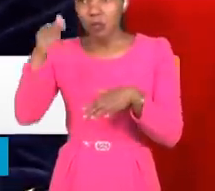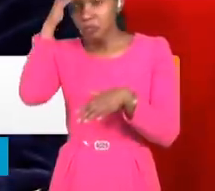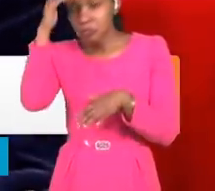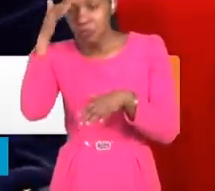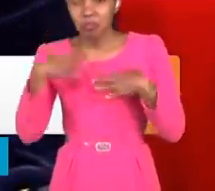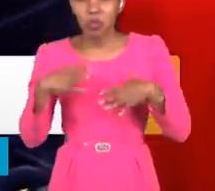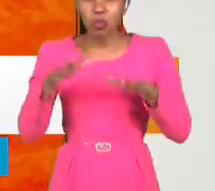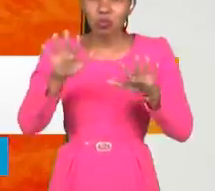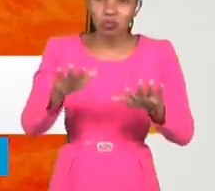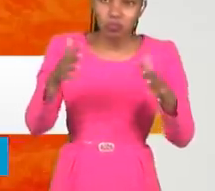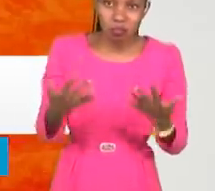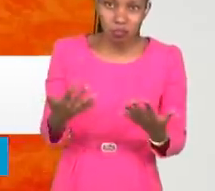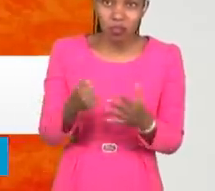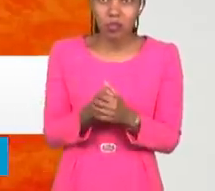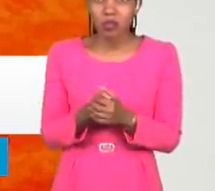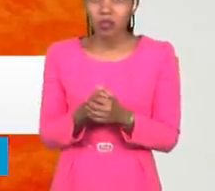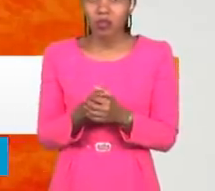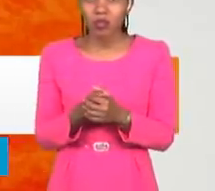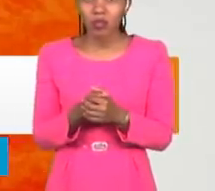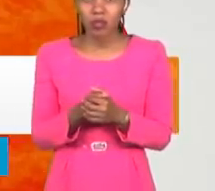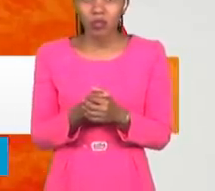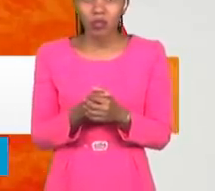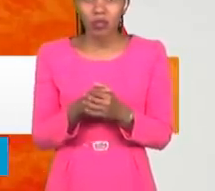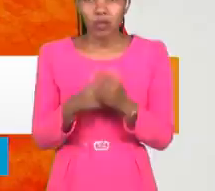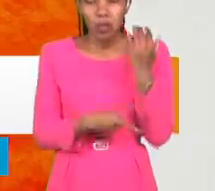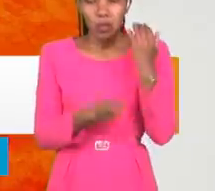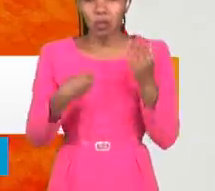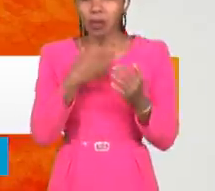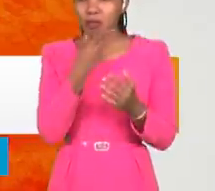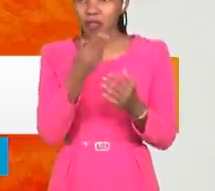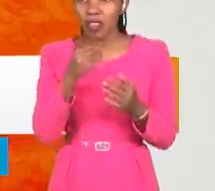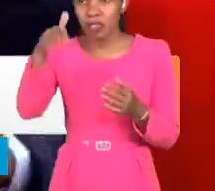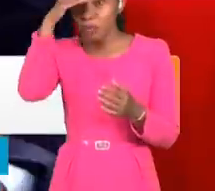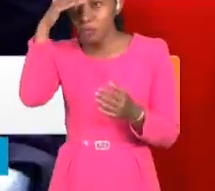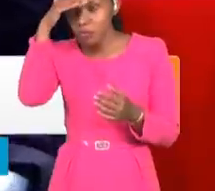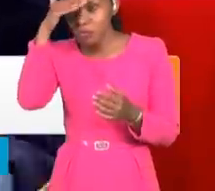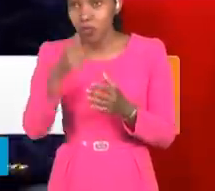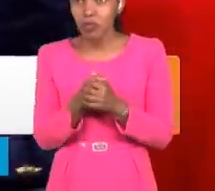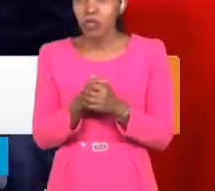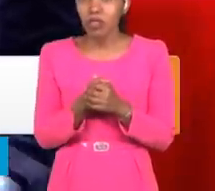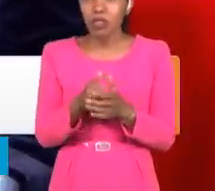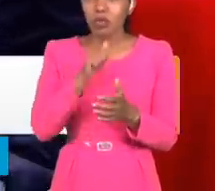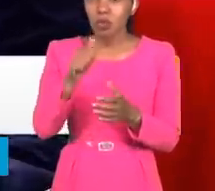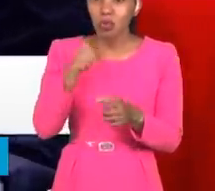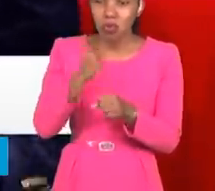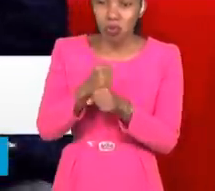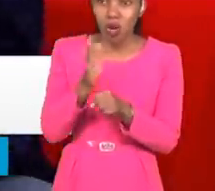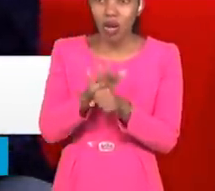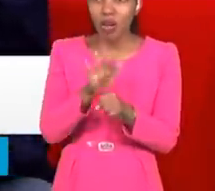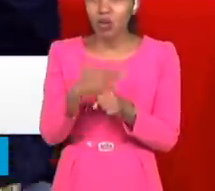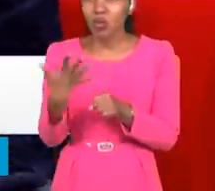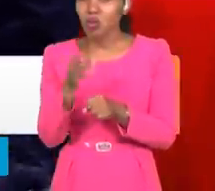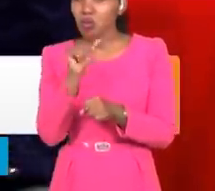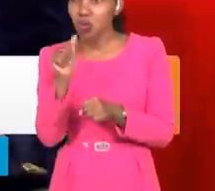partying. Stole my father's beer. You know those things. You don't hydrate. Yeah. You don't do so many things. Mm-hmm. You don't eat